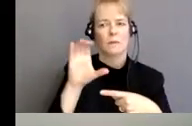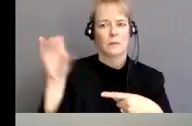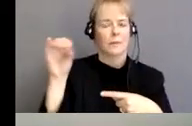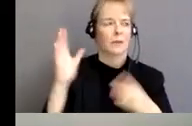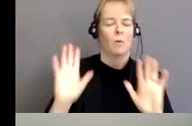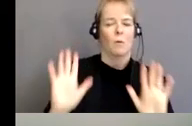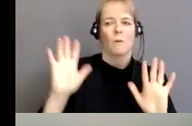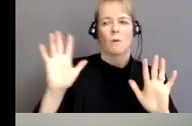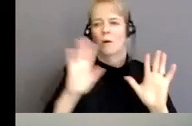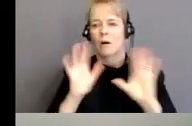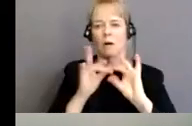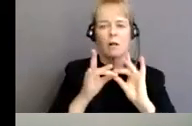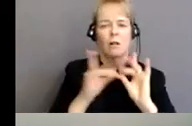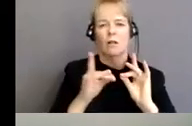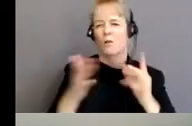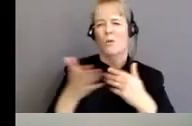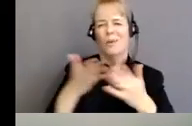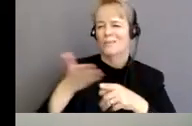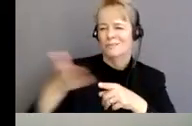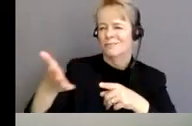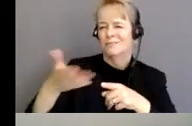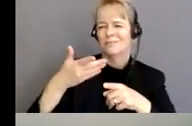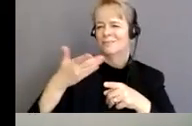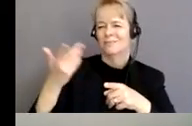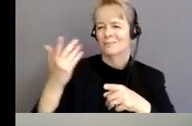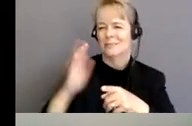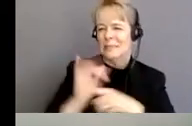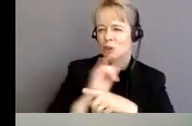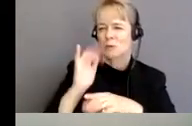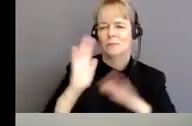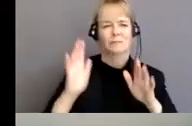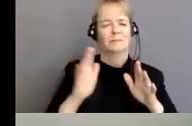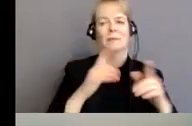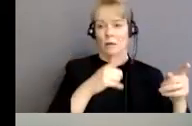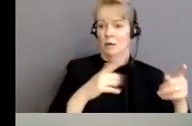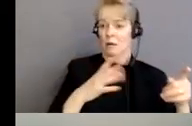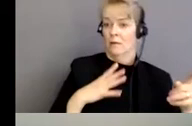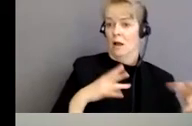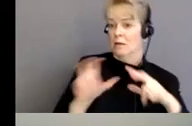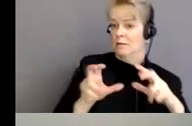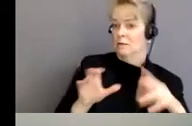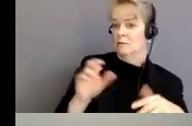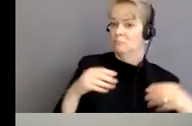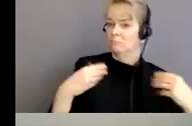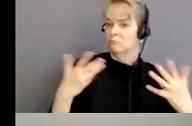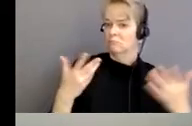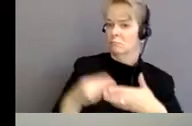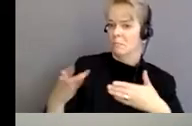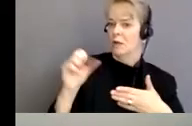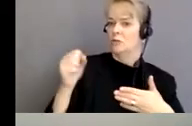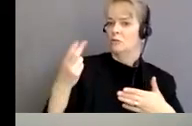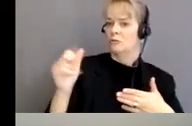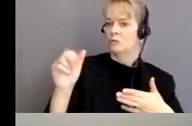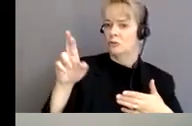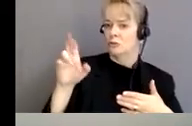is, whatever type of industry or business. They begin to sell shares to investors, and they promise a certain rate of return. And the